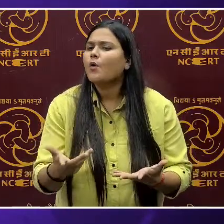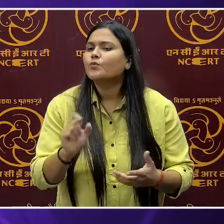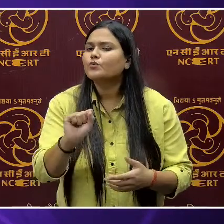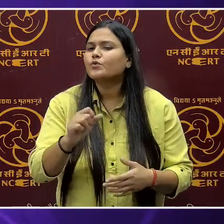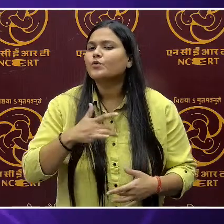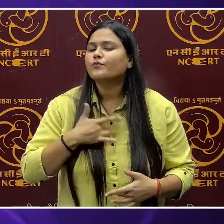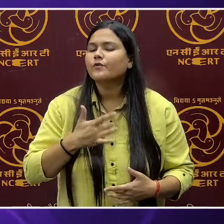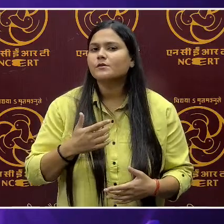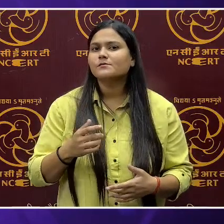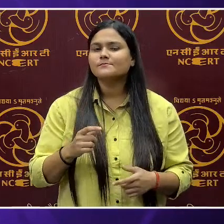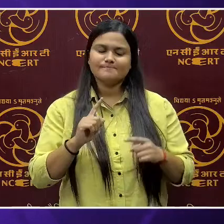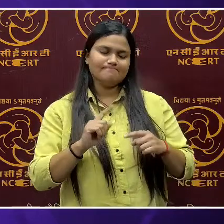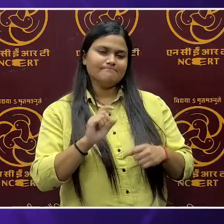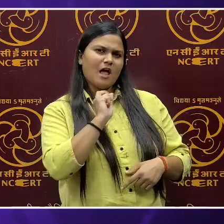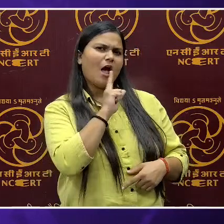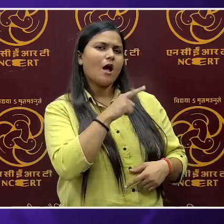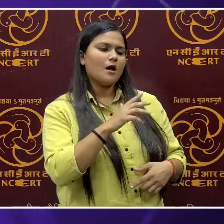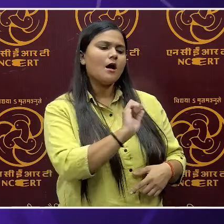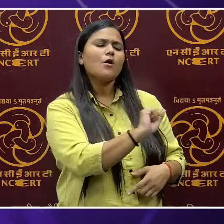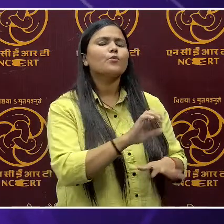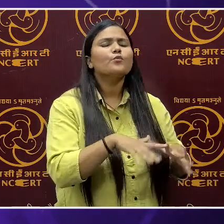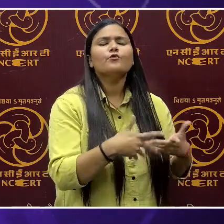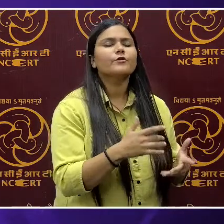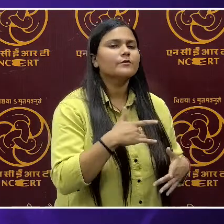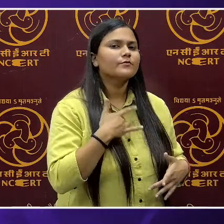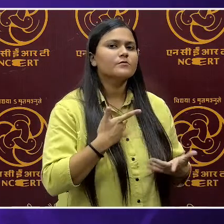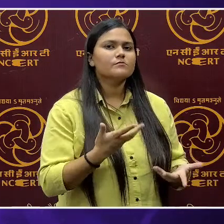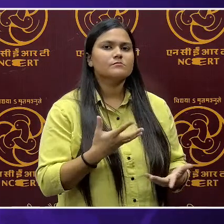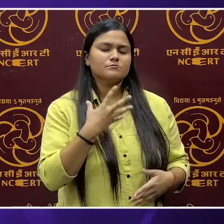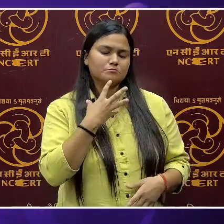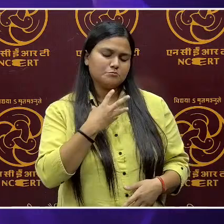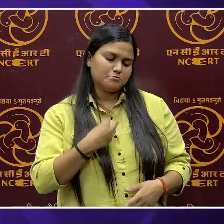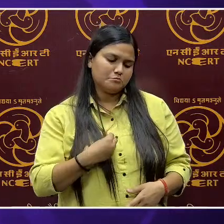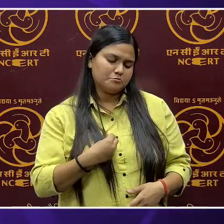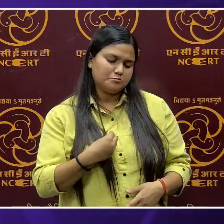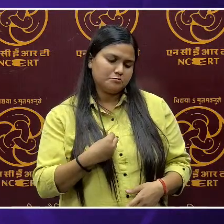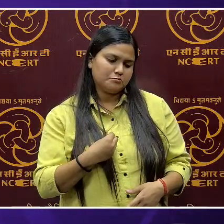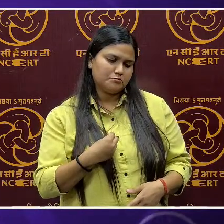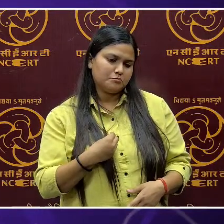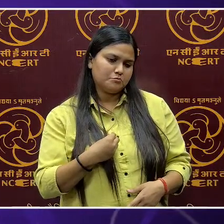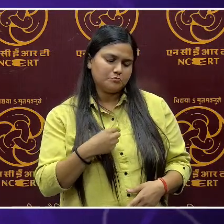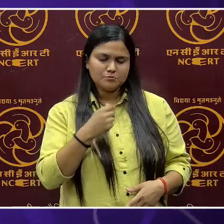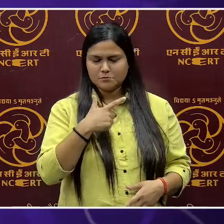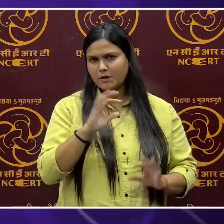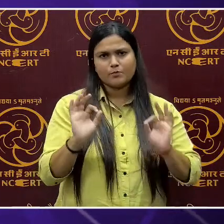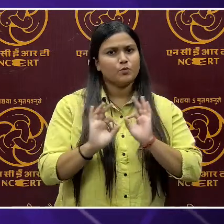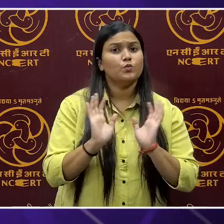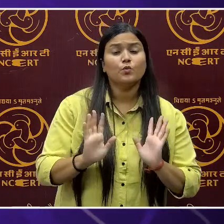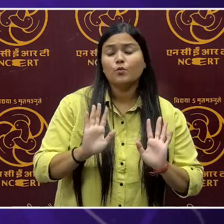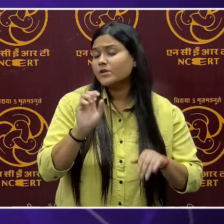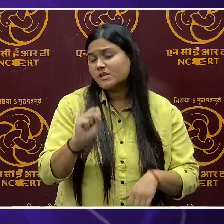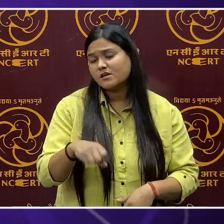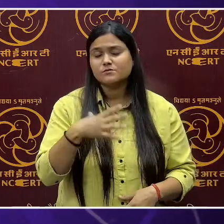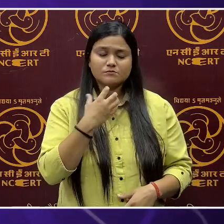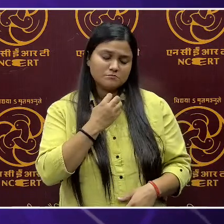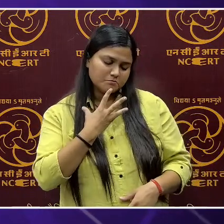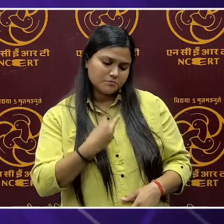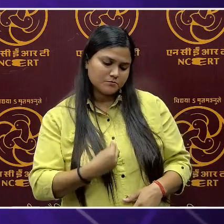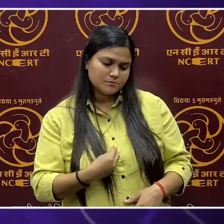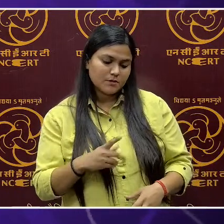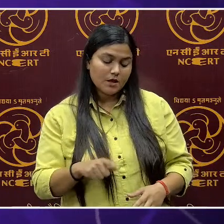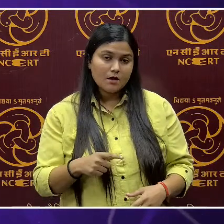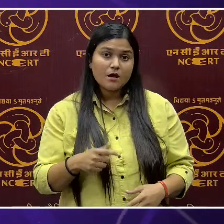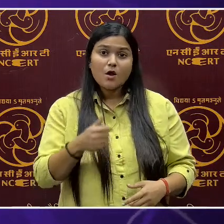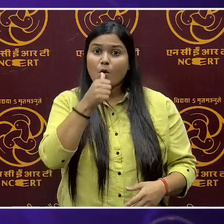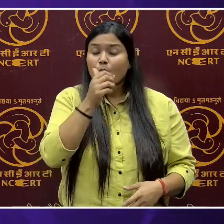how would you feel? I will definitely not be happy. Okay. Sad, yes, because water is one